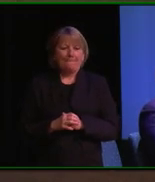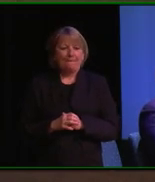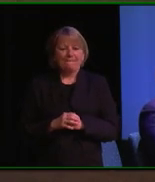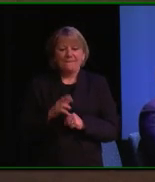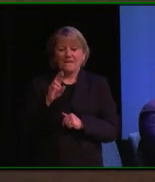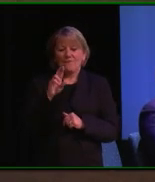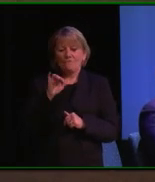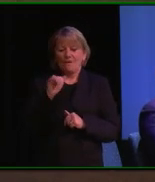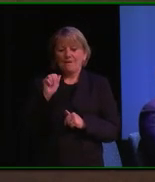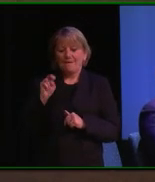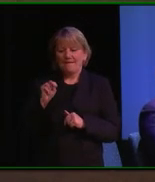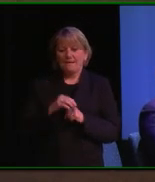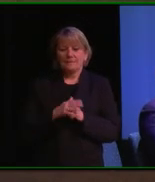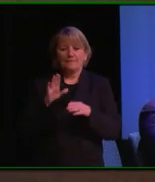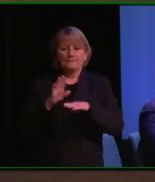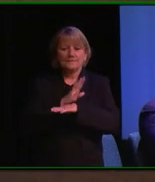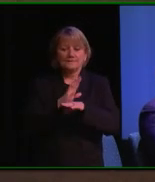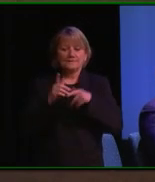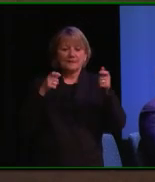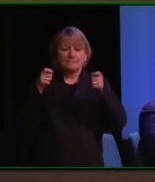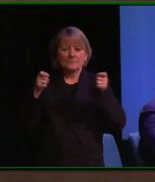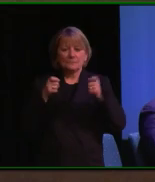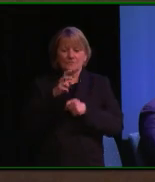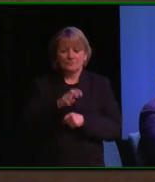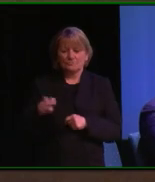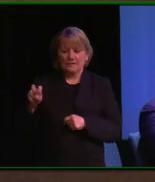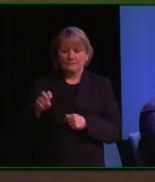Ryan Ribeiro, Business Administration Transfer.